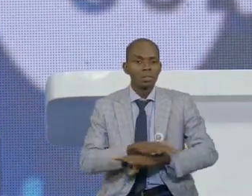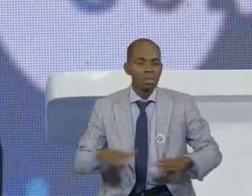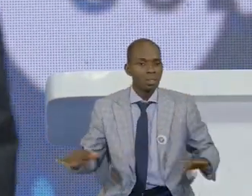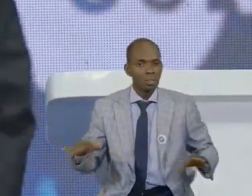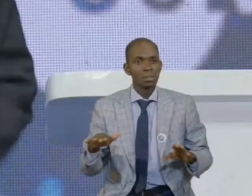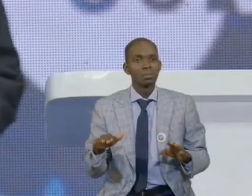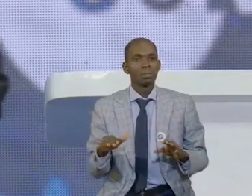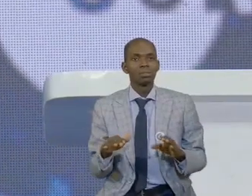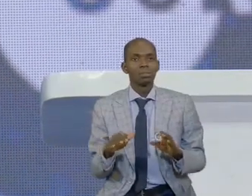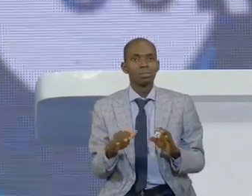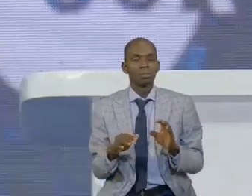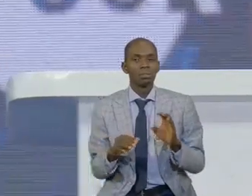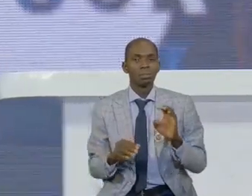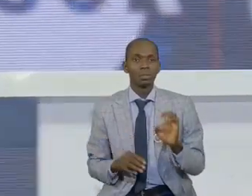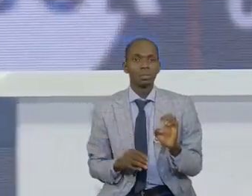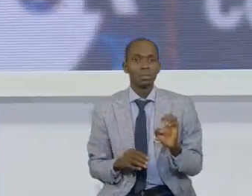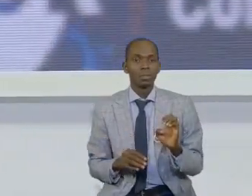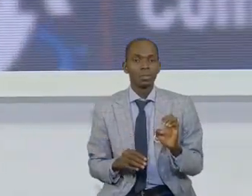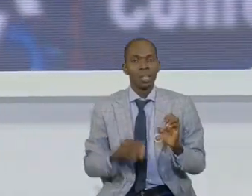restlessness.